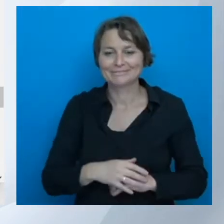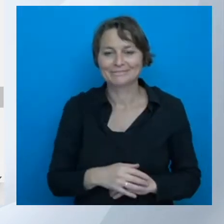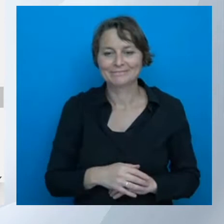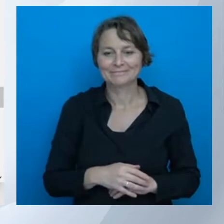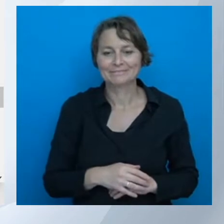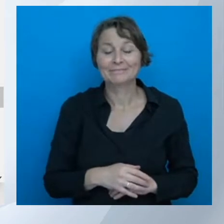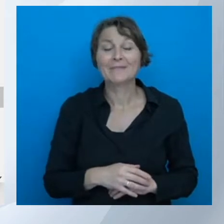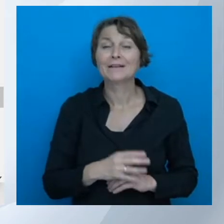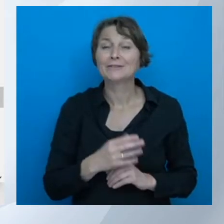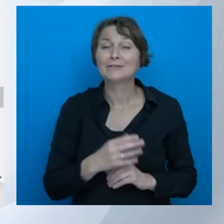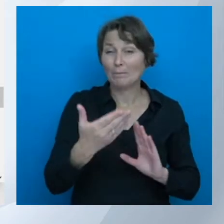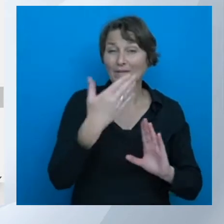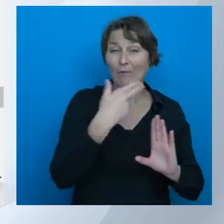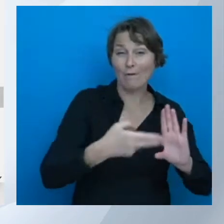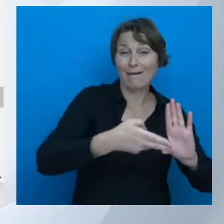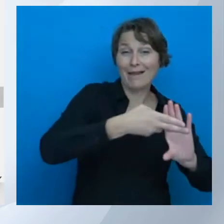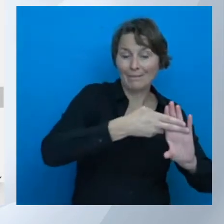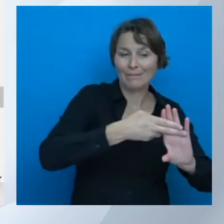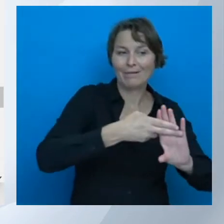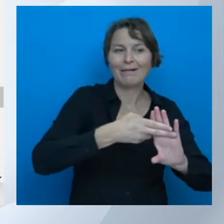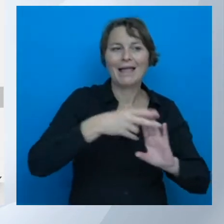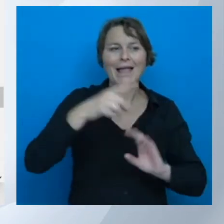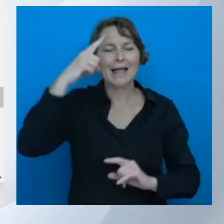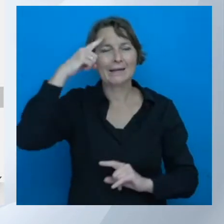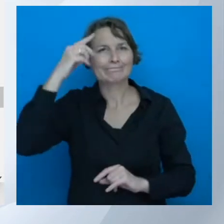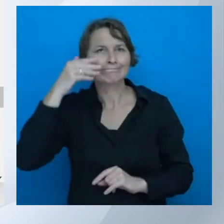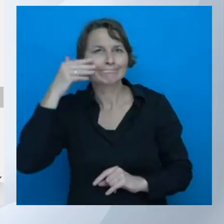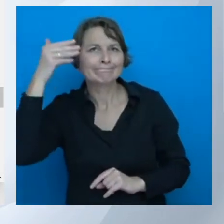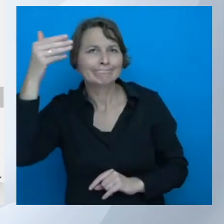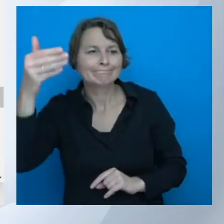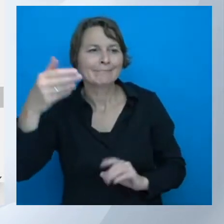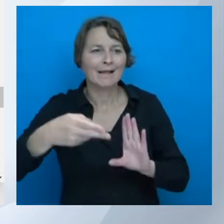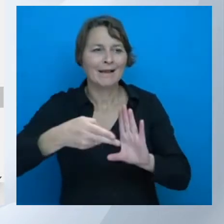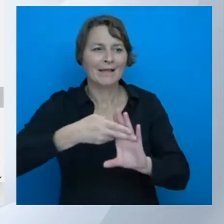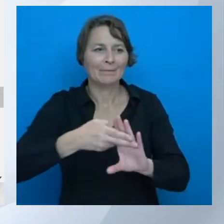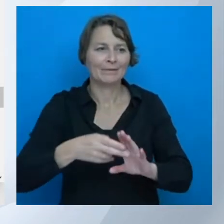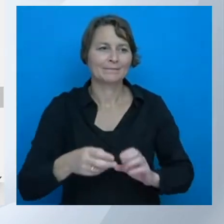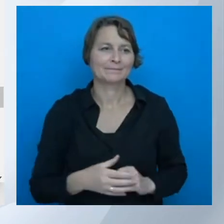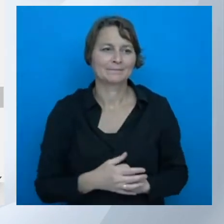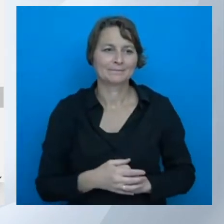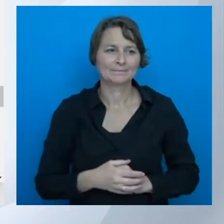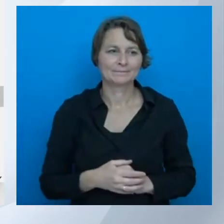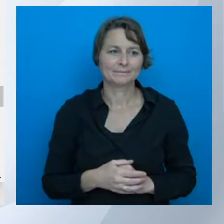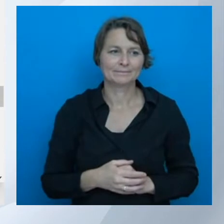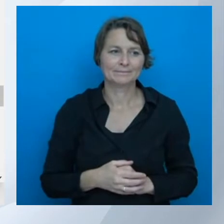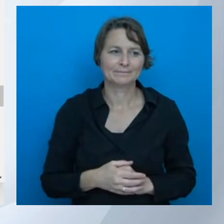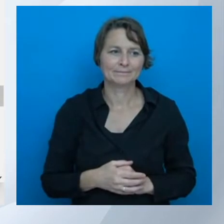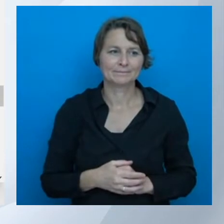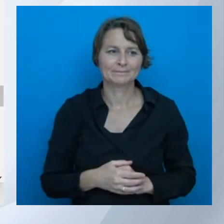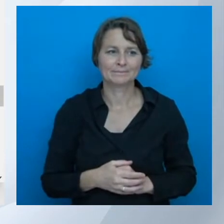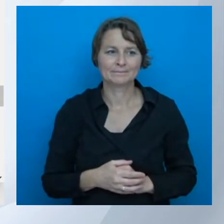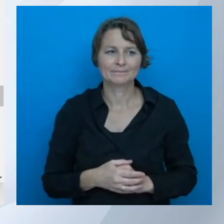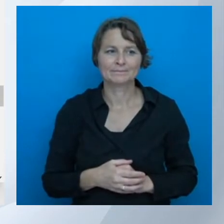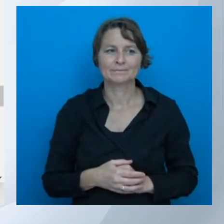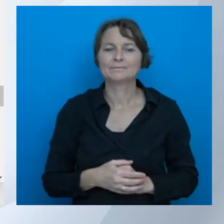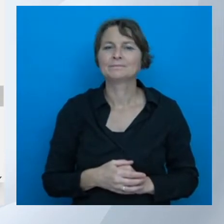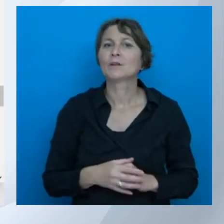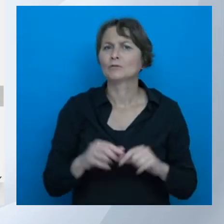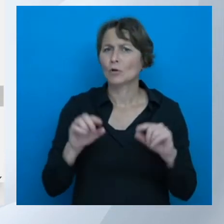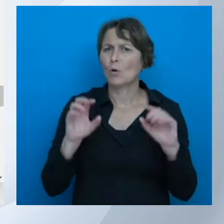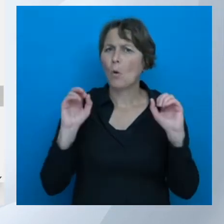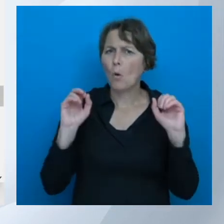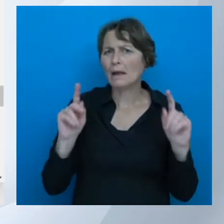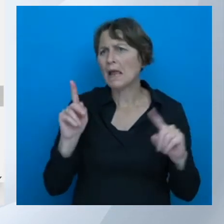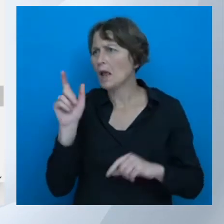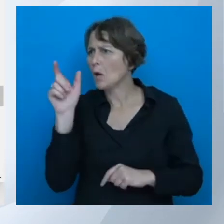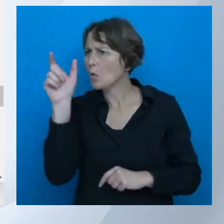and the predicted label as well. This is pretty cool, and we can see some numbers, and it makes some sense that, okay, these words are the most